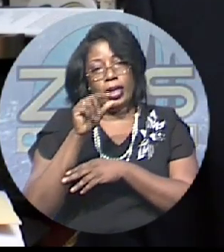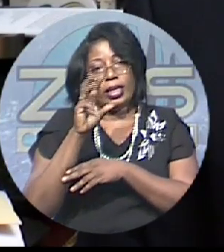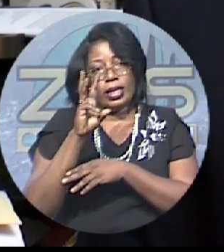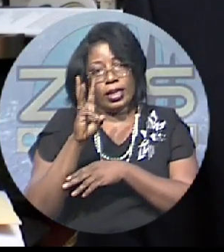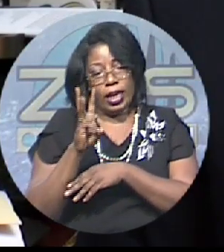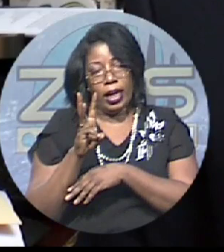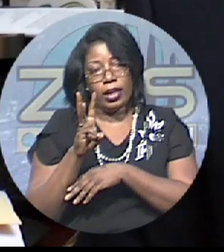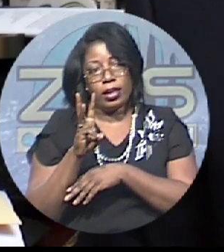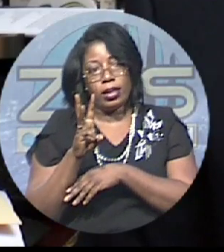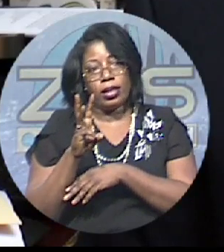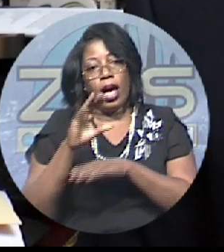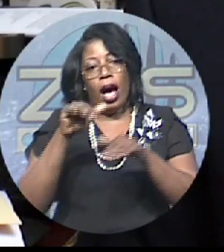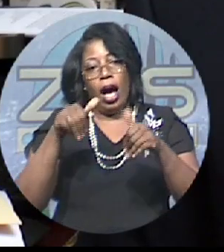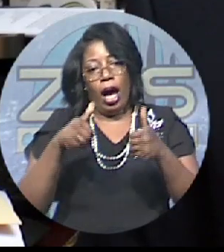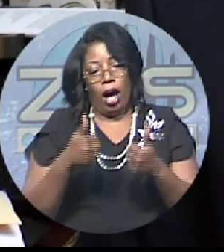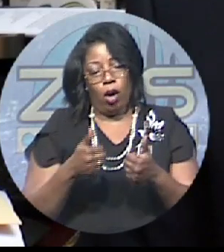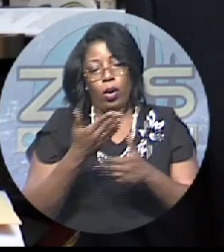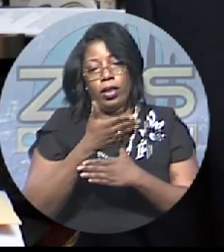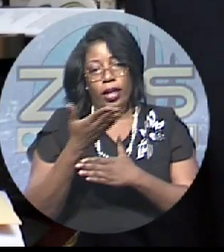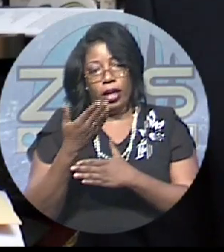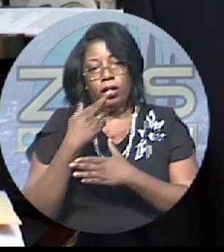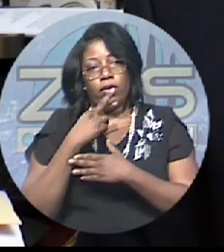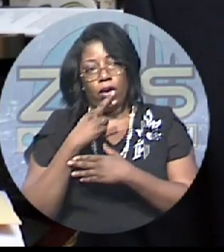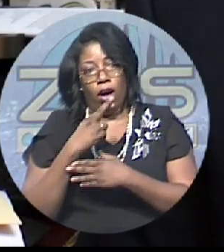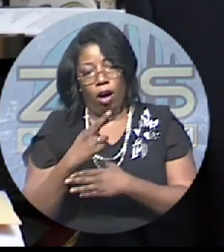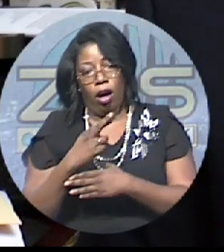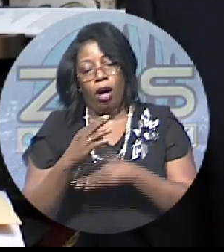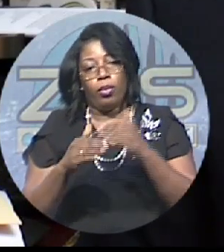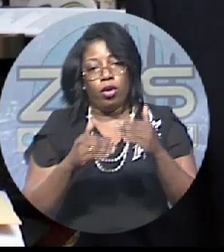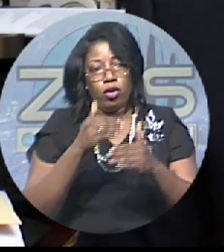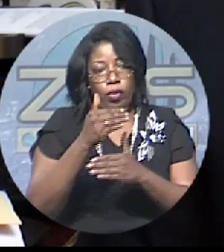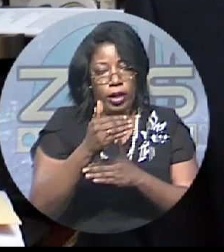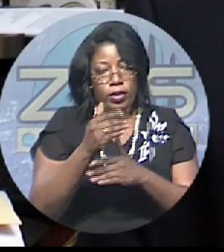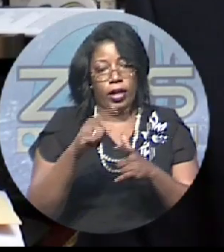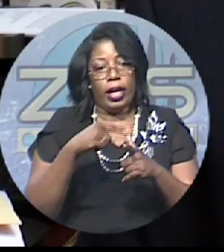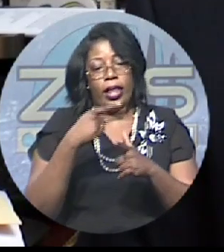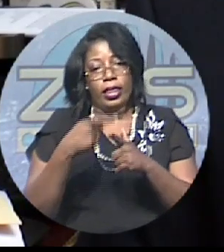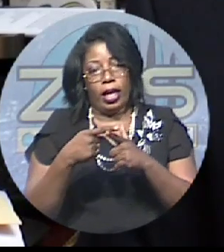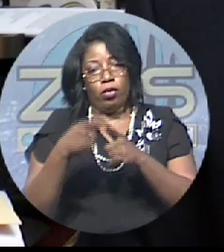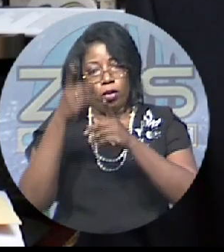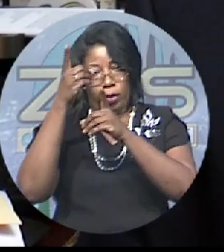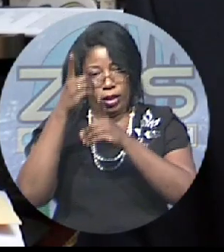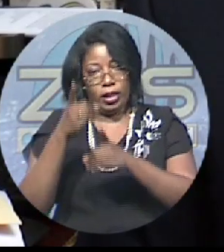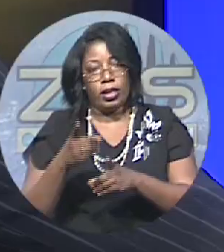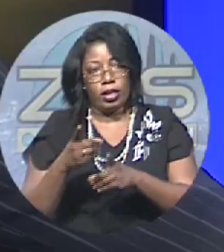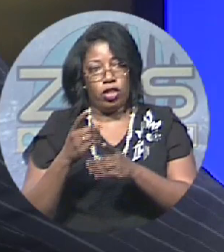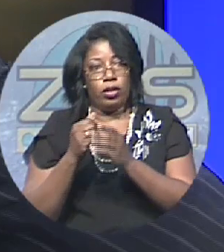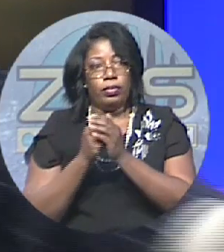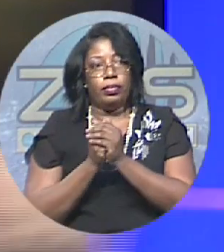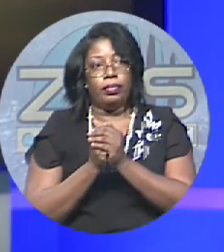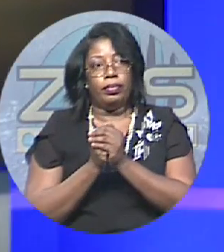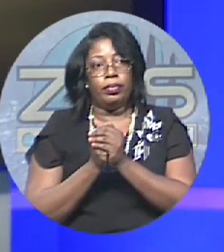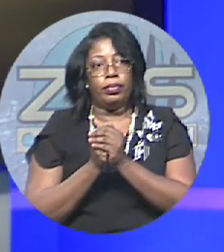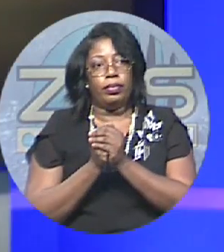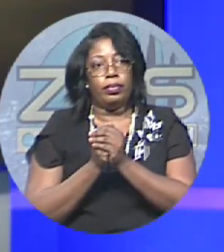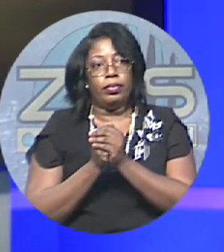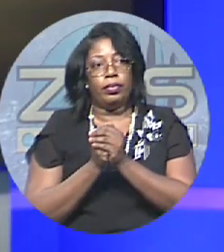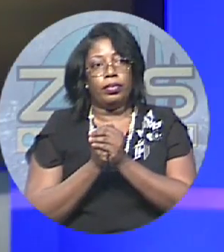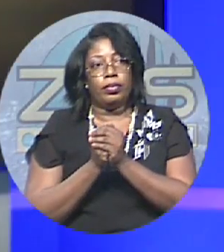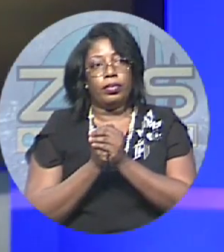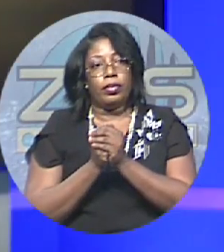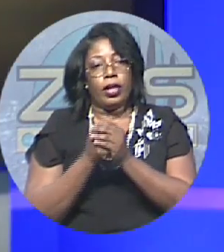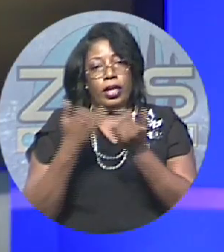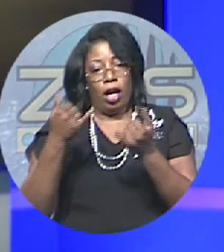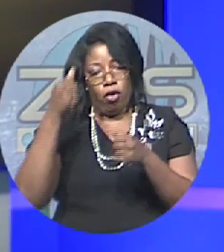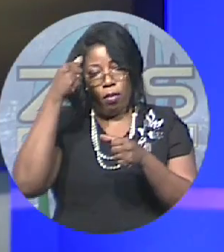willing, how things progress, then we'll make further decisions thereafter. Now, just as